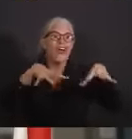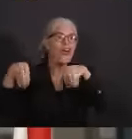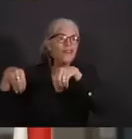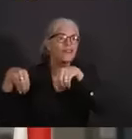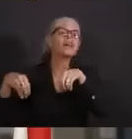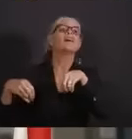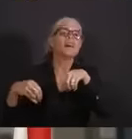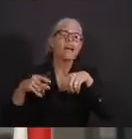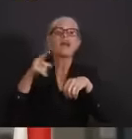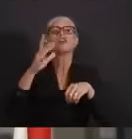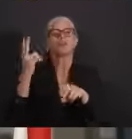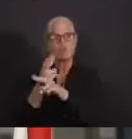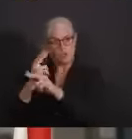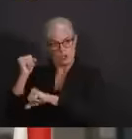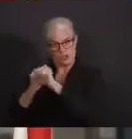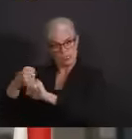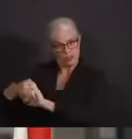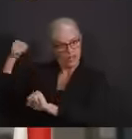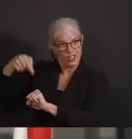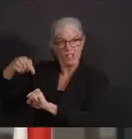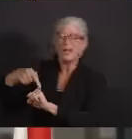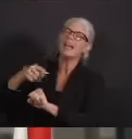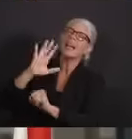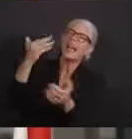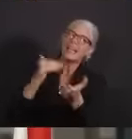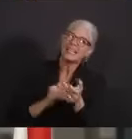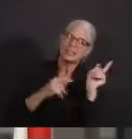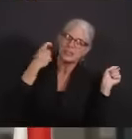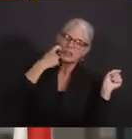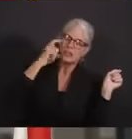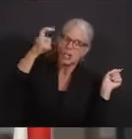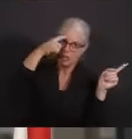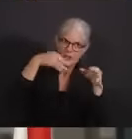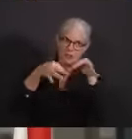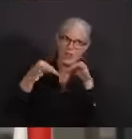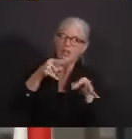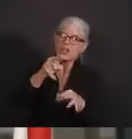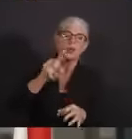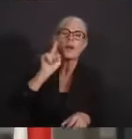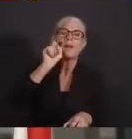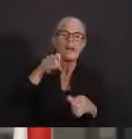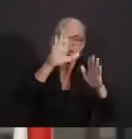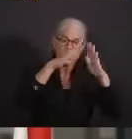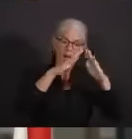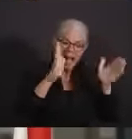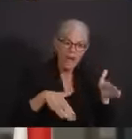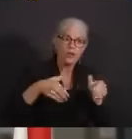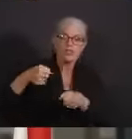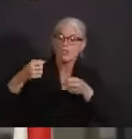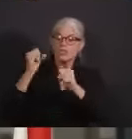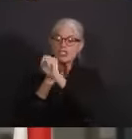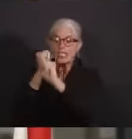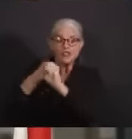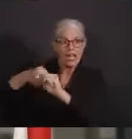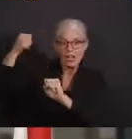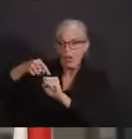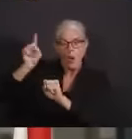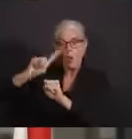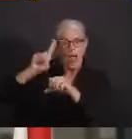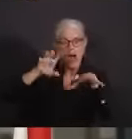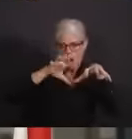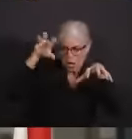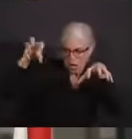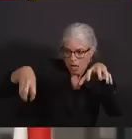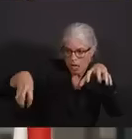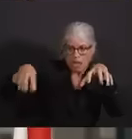it safely. You've heard the governor and myself say this. Keep it 20 feet away from the doors and windows of your home. Make